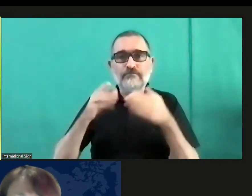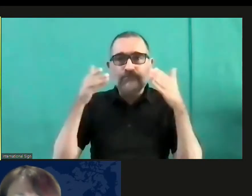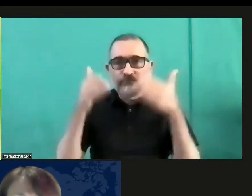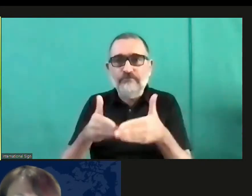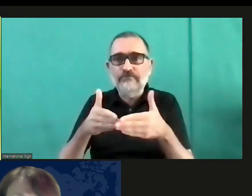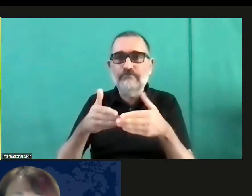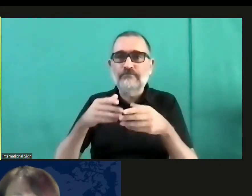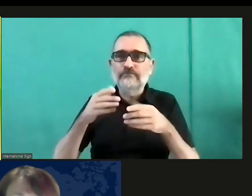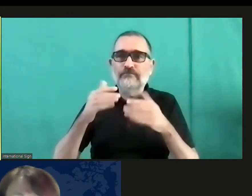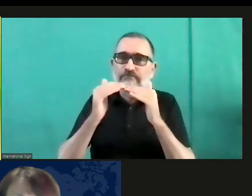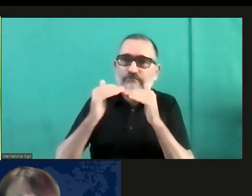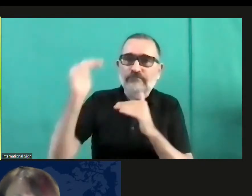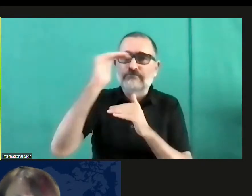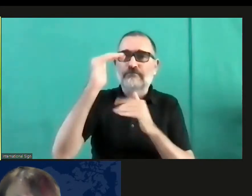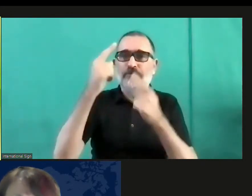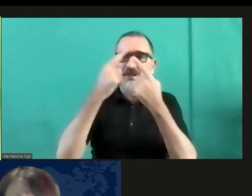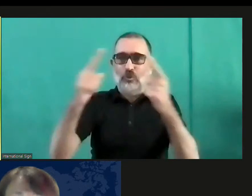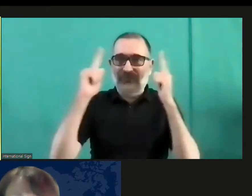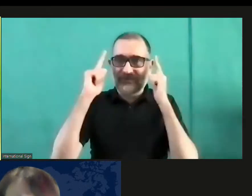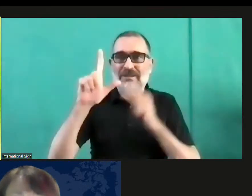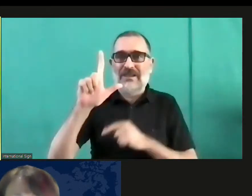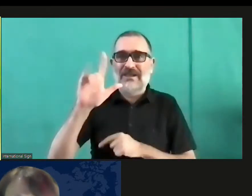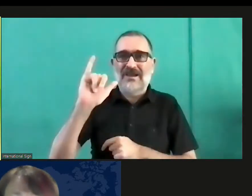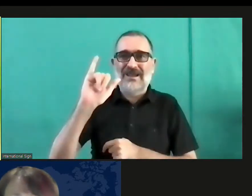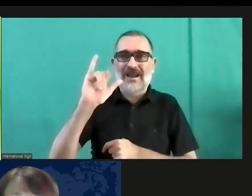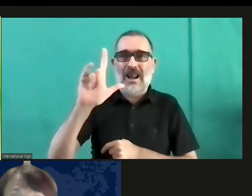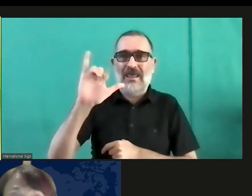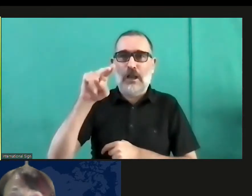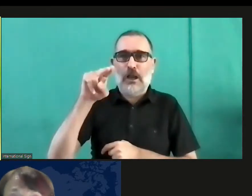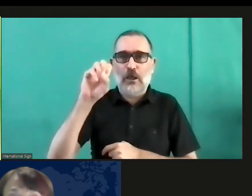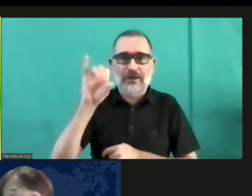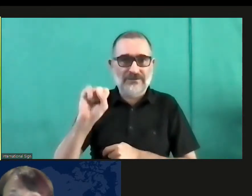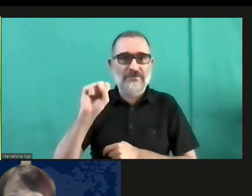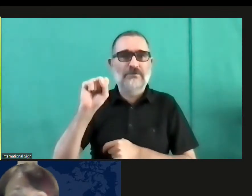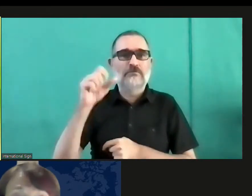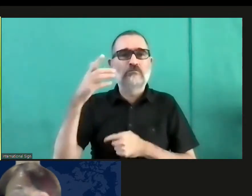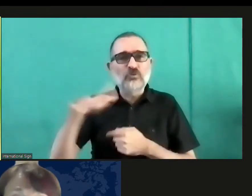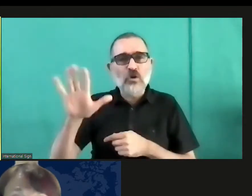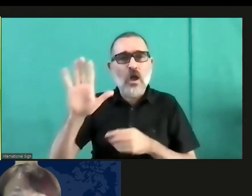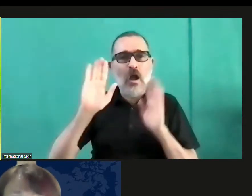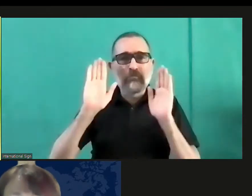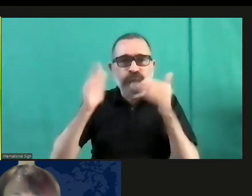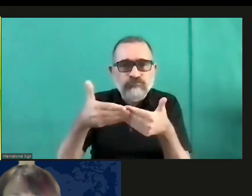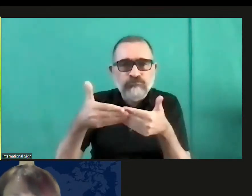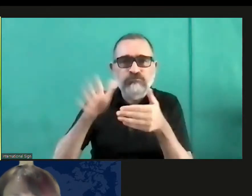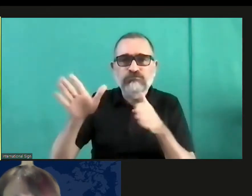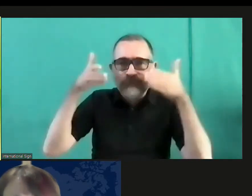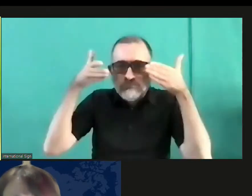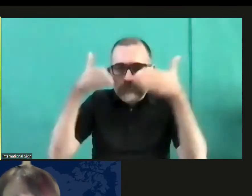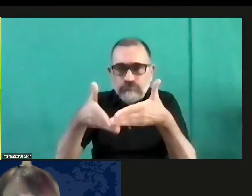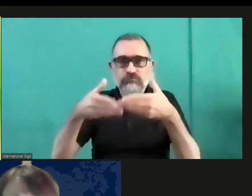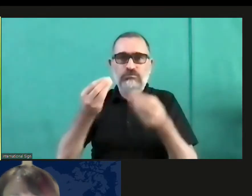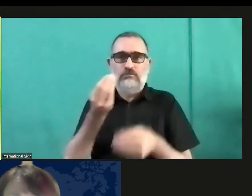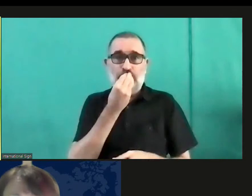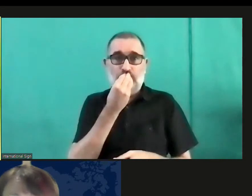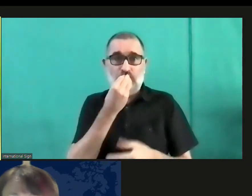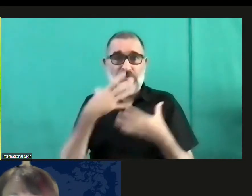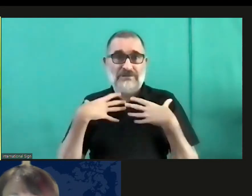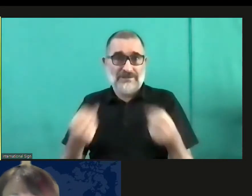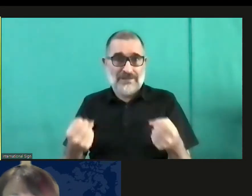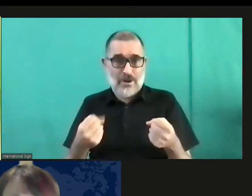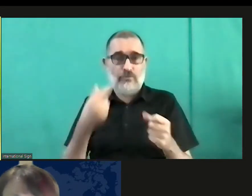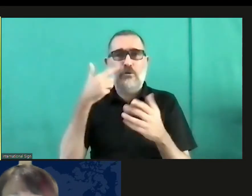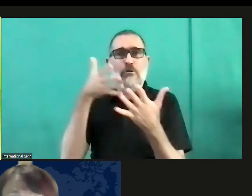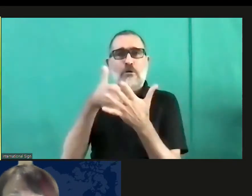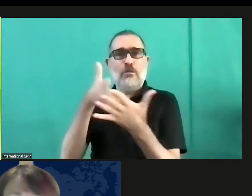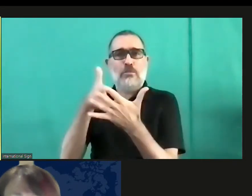the challenges faced over the years and the success that we've seen in the region that you have had a